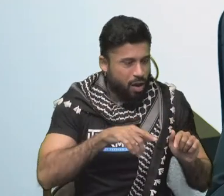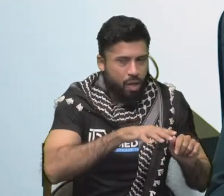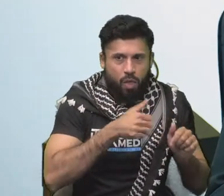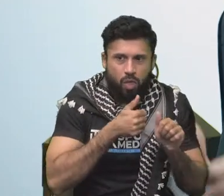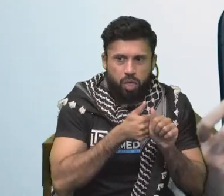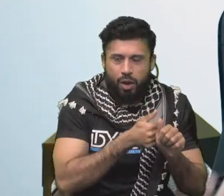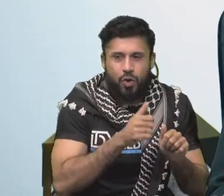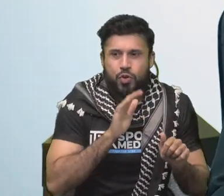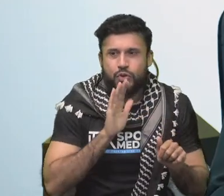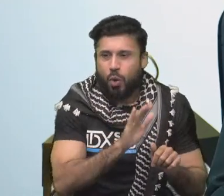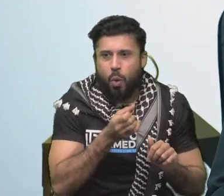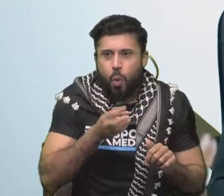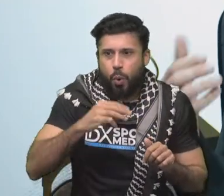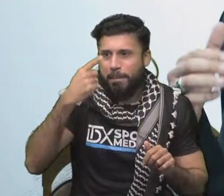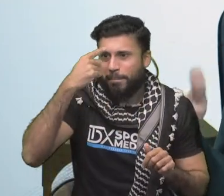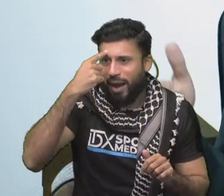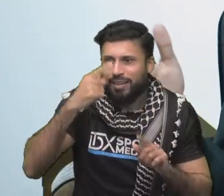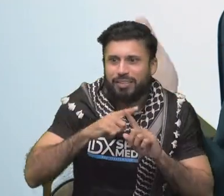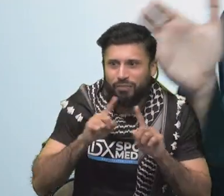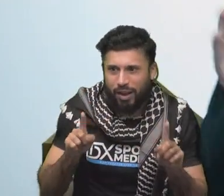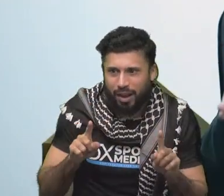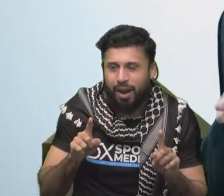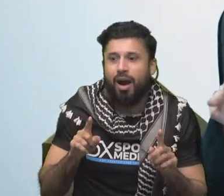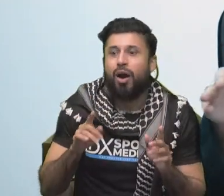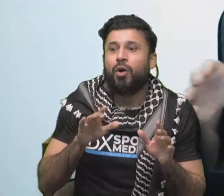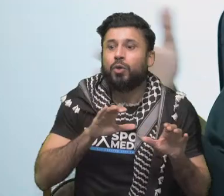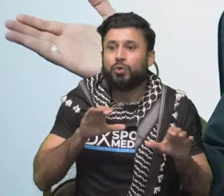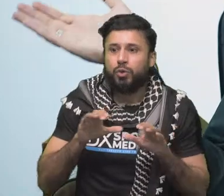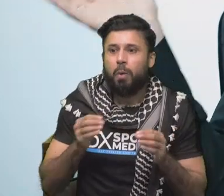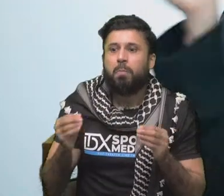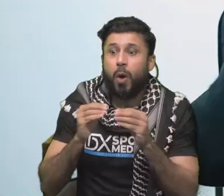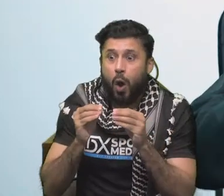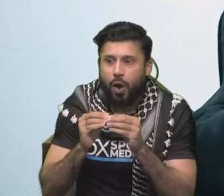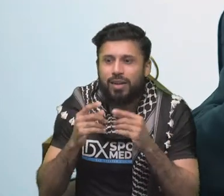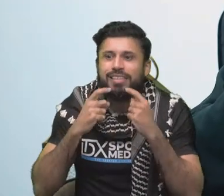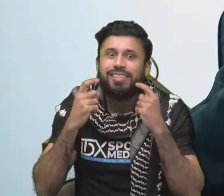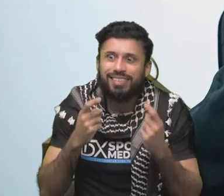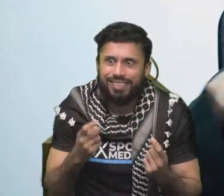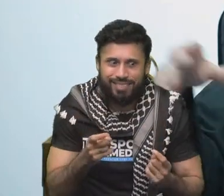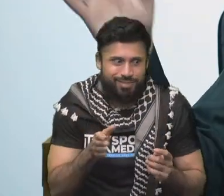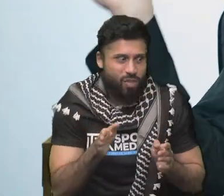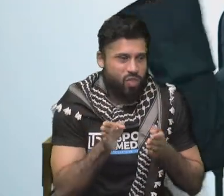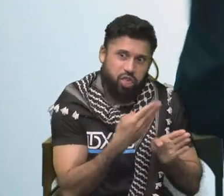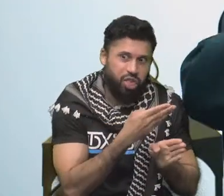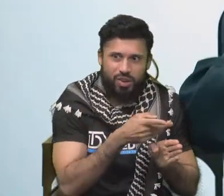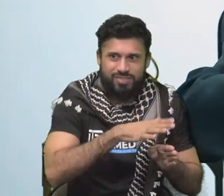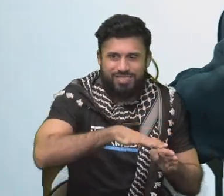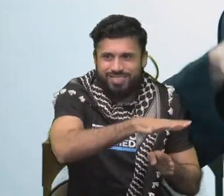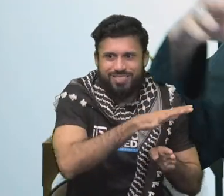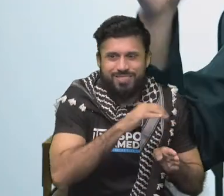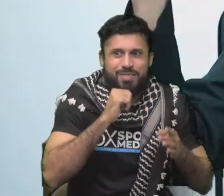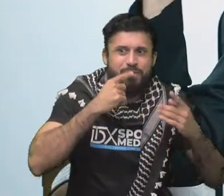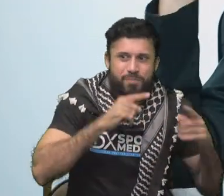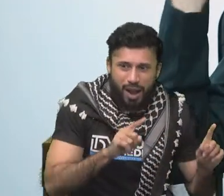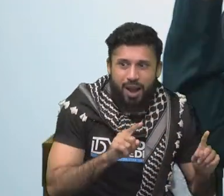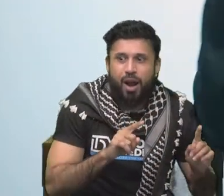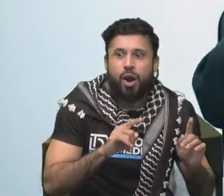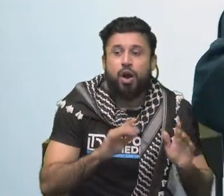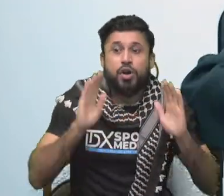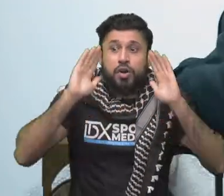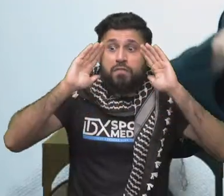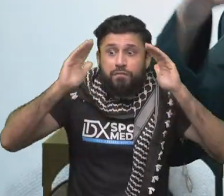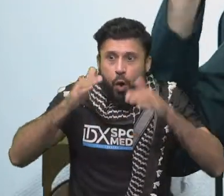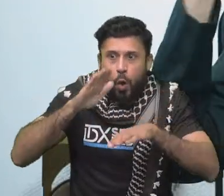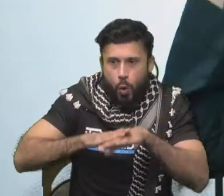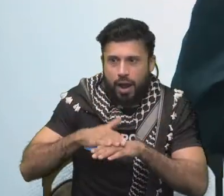well. What did they call you to? And as a result of you following them, you start fighting other people on their behalf. So you start backbiting other people, you start